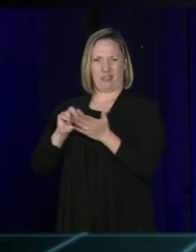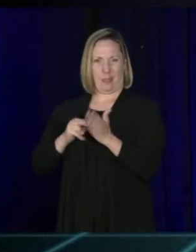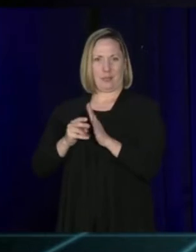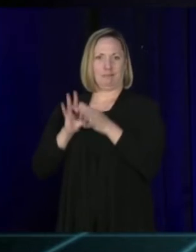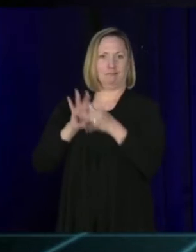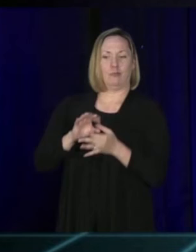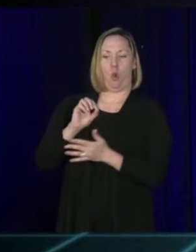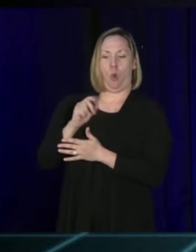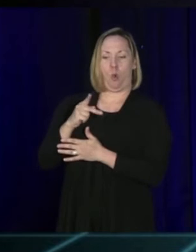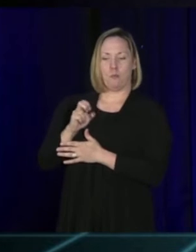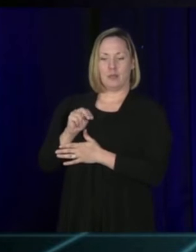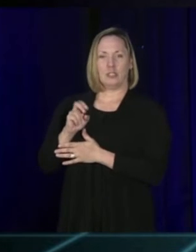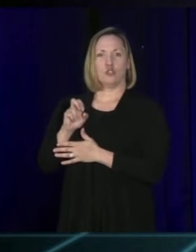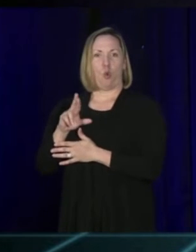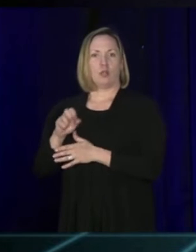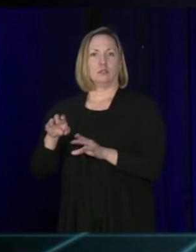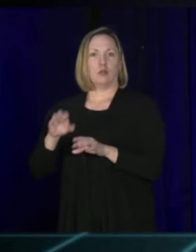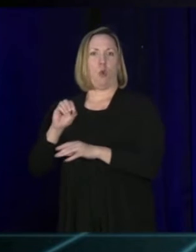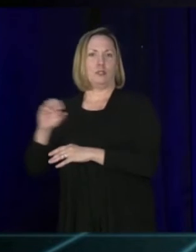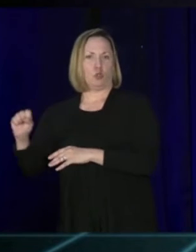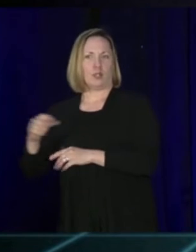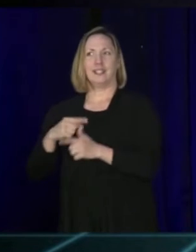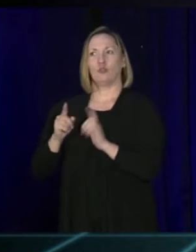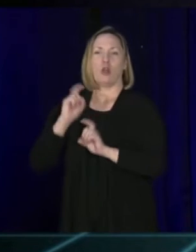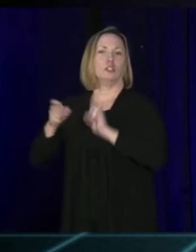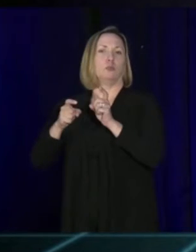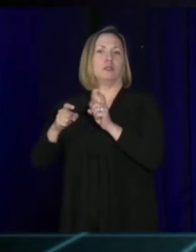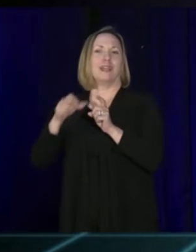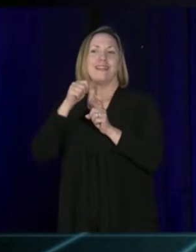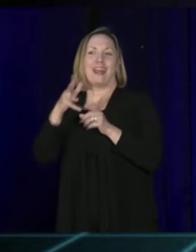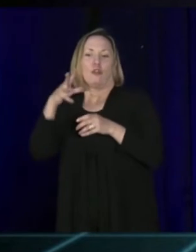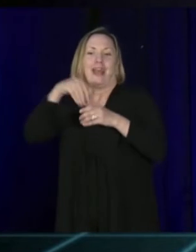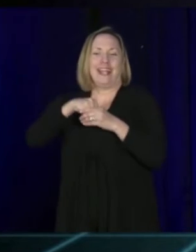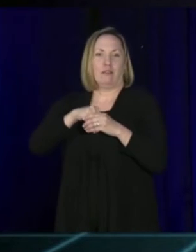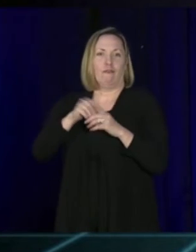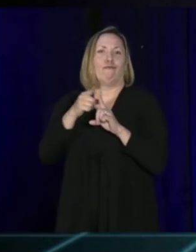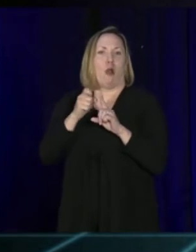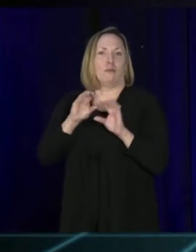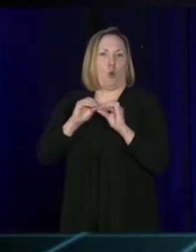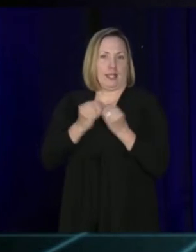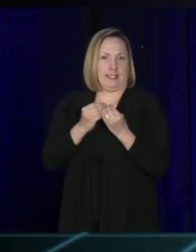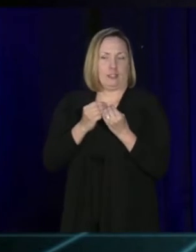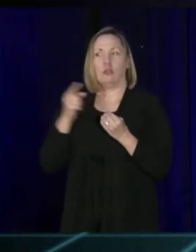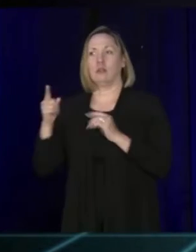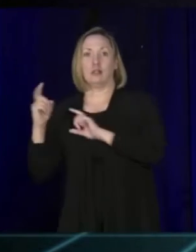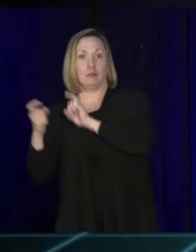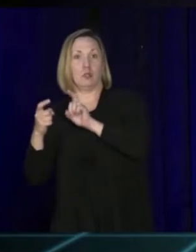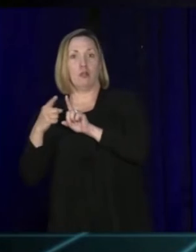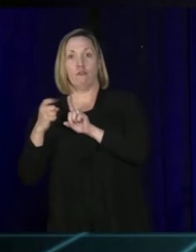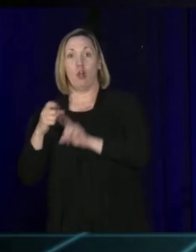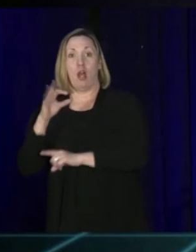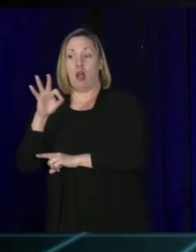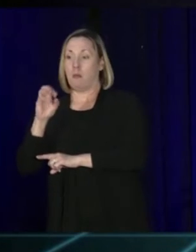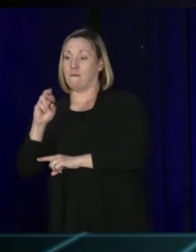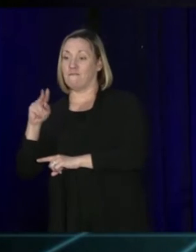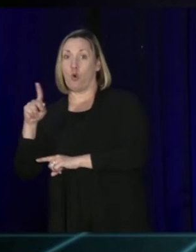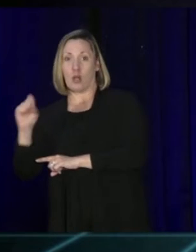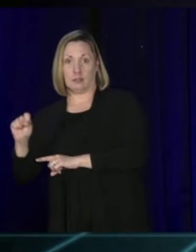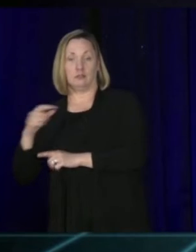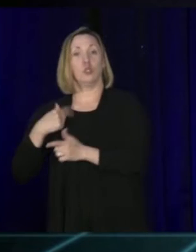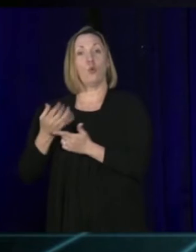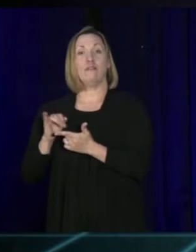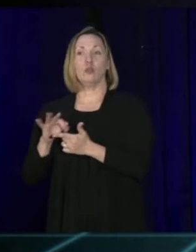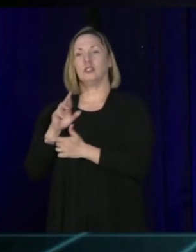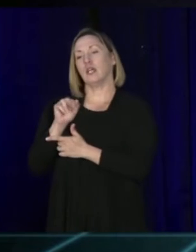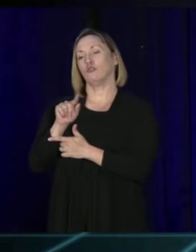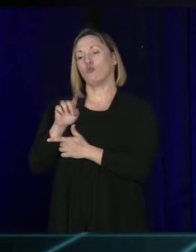source, these are all contributions that happen outside the actual organization. So these are contributions coming from forks. So if you can take the rate of self-selection and say,